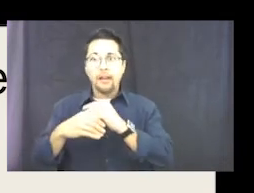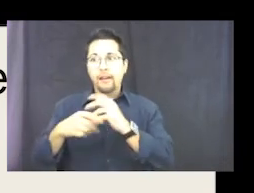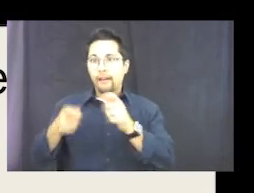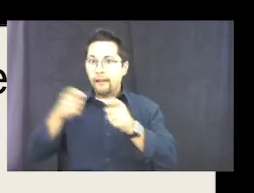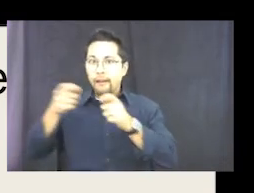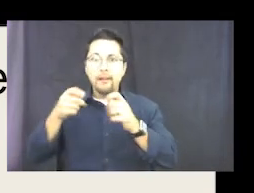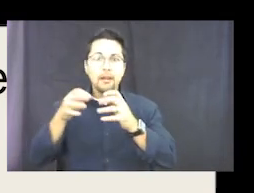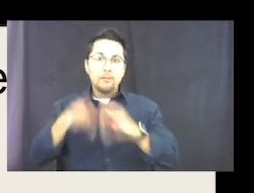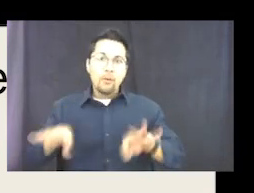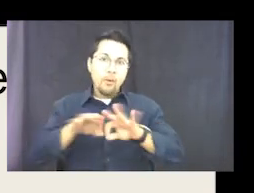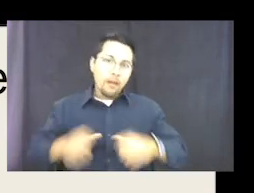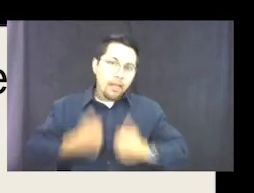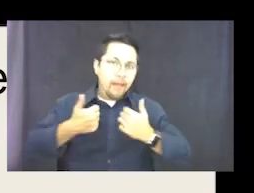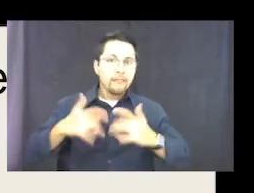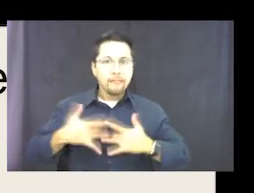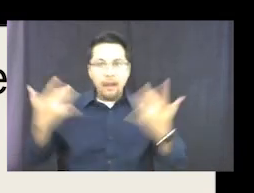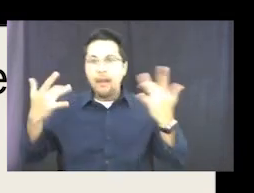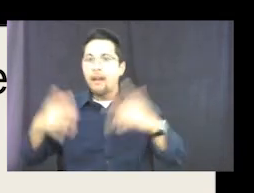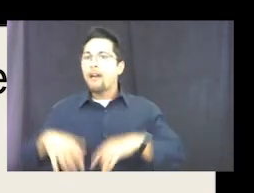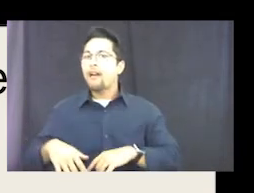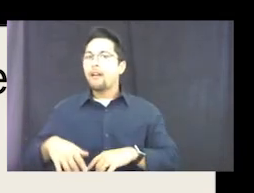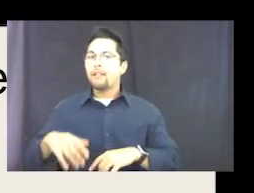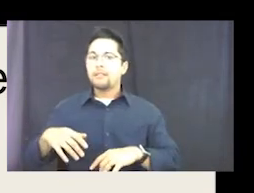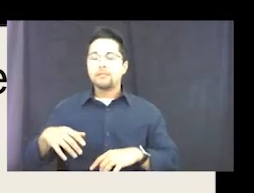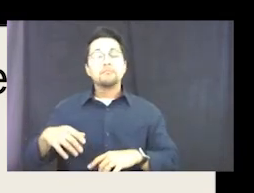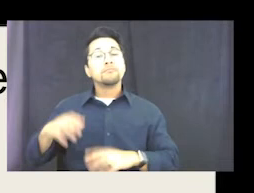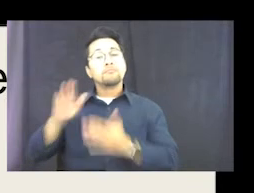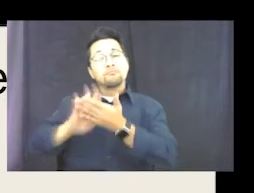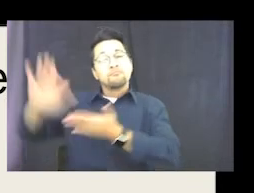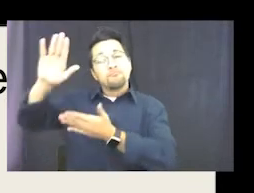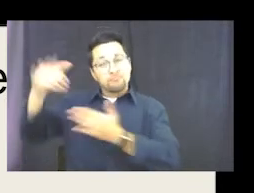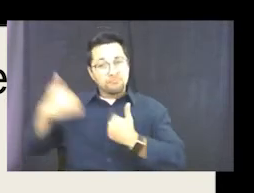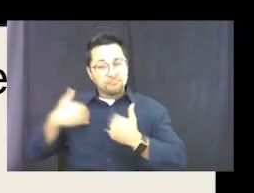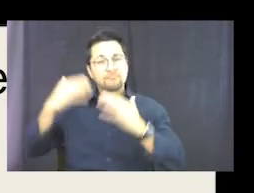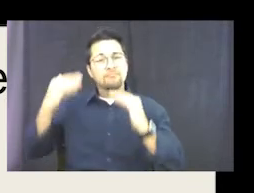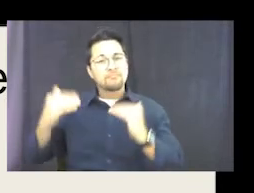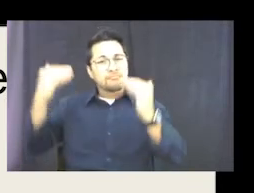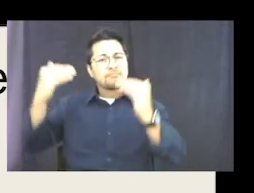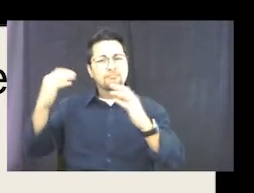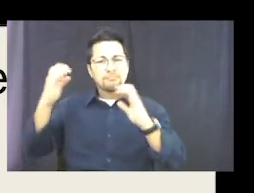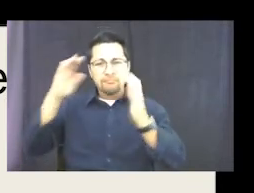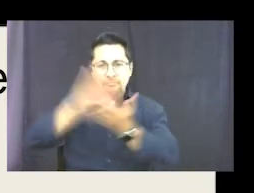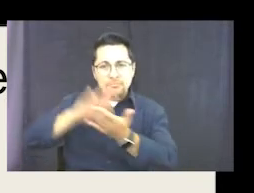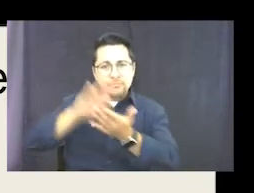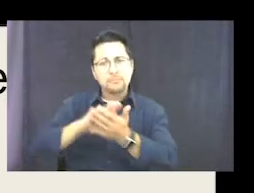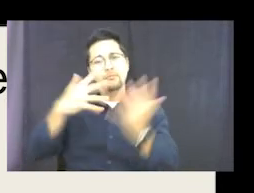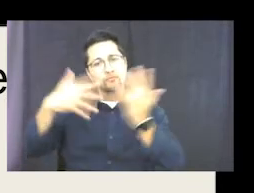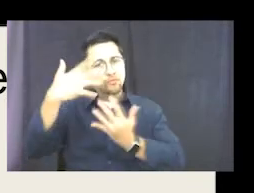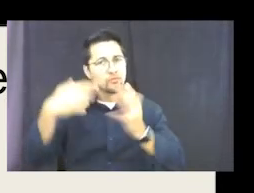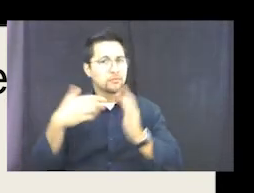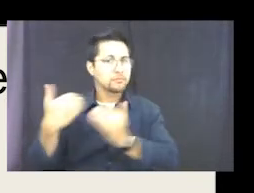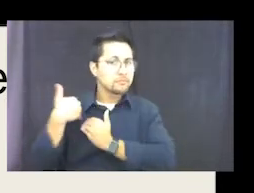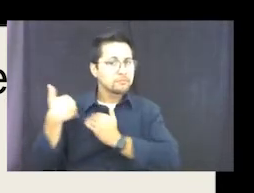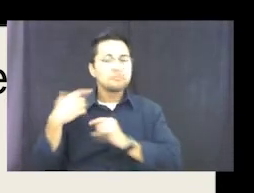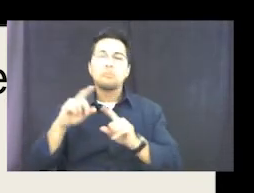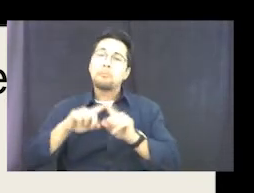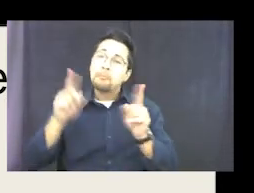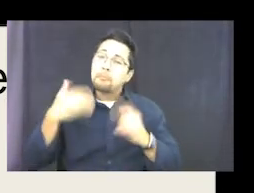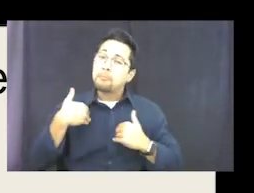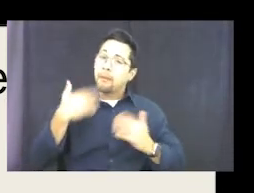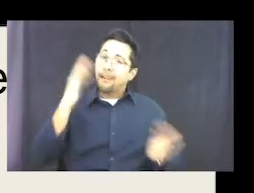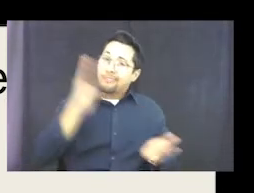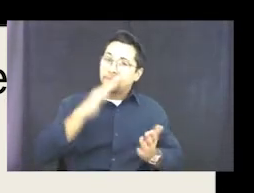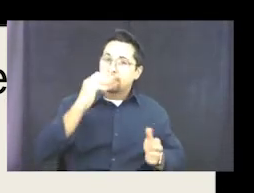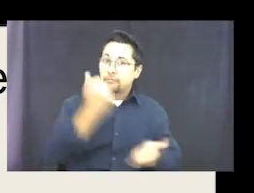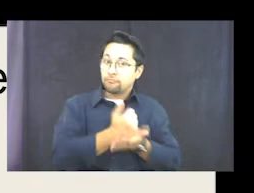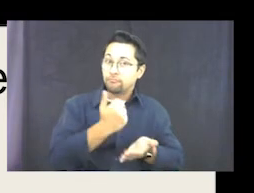social relations. Post-secondary education presents higher academic, employment, and social responsibilities, while having less assistance,